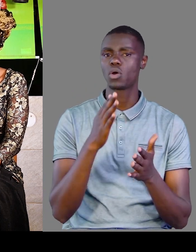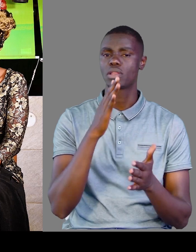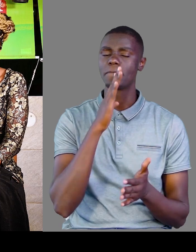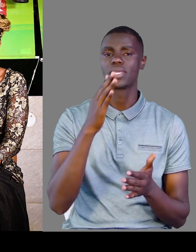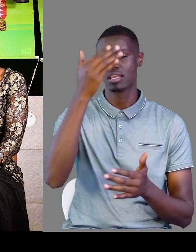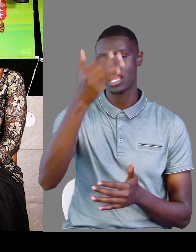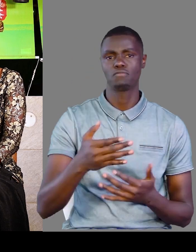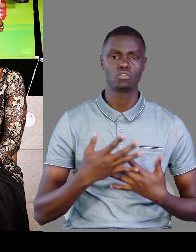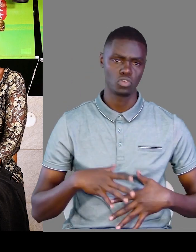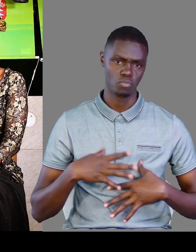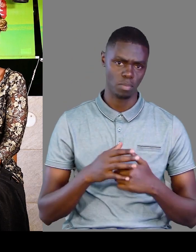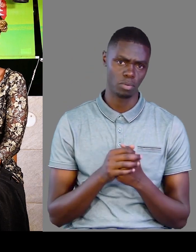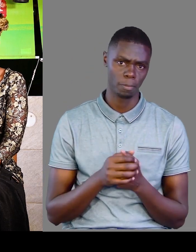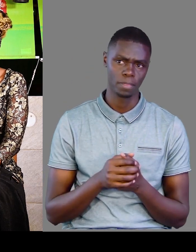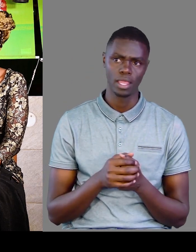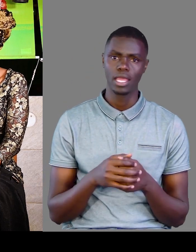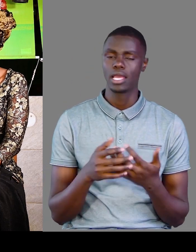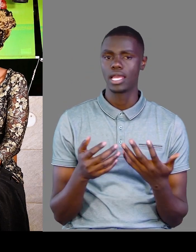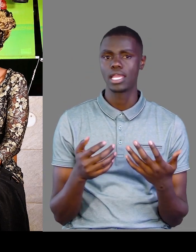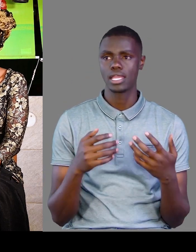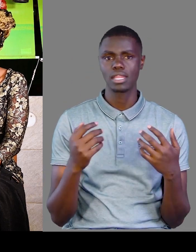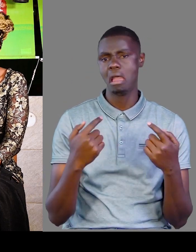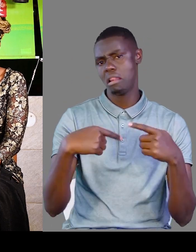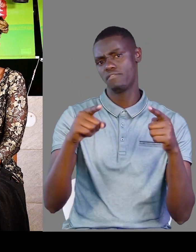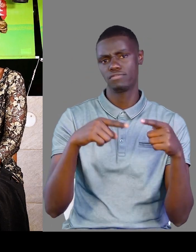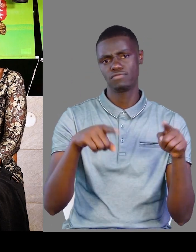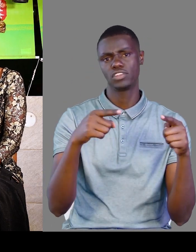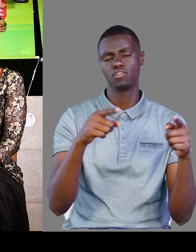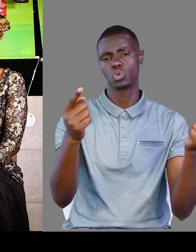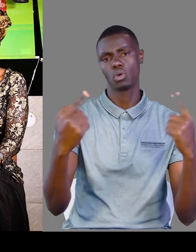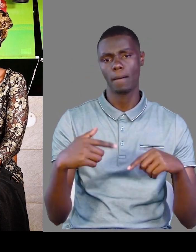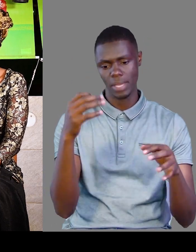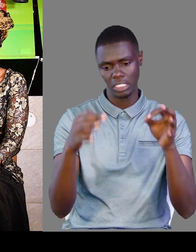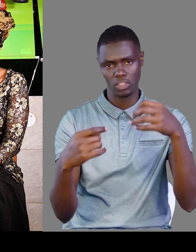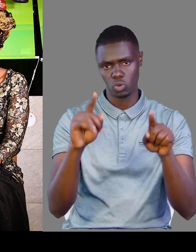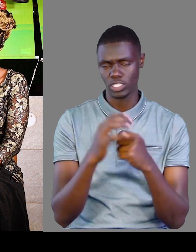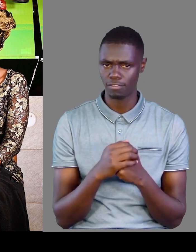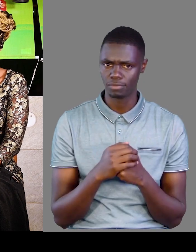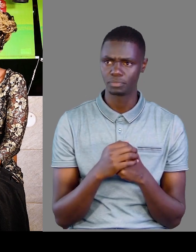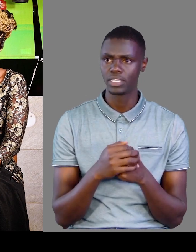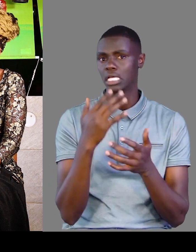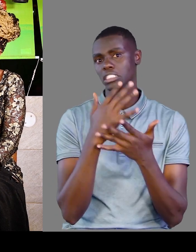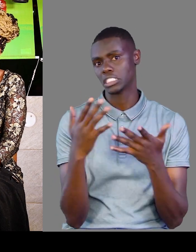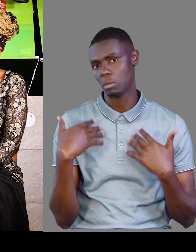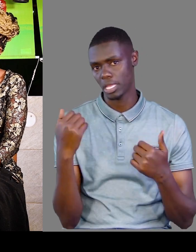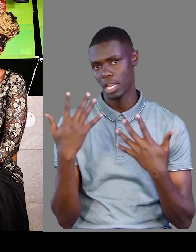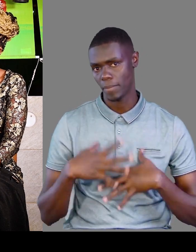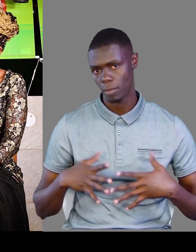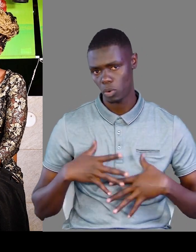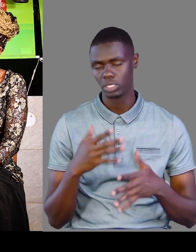message without being there and leave it for you to come and judge it for yourself. You understand? Yeah. So some heal people,